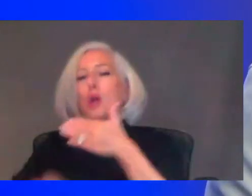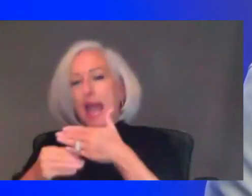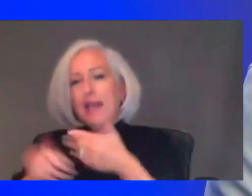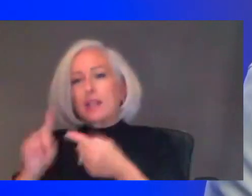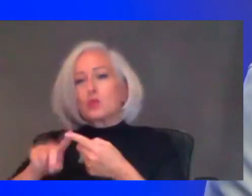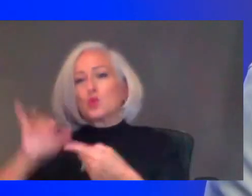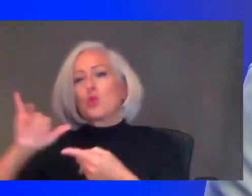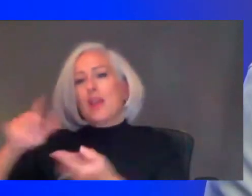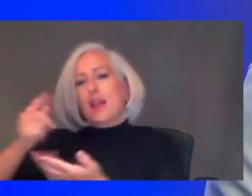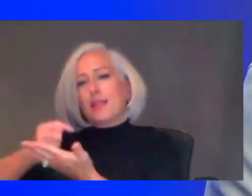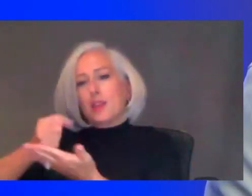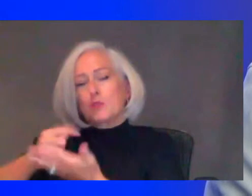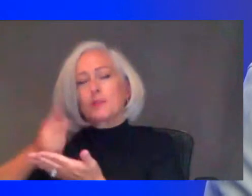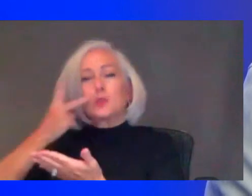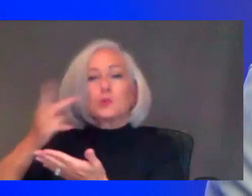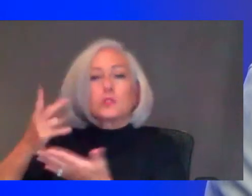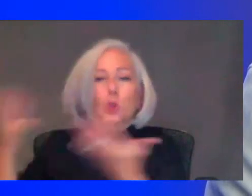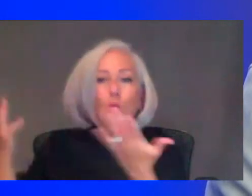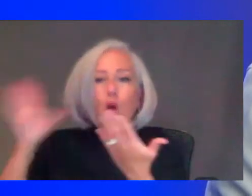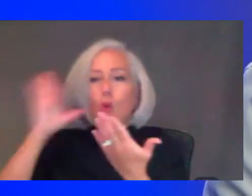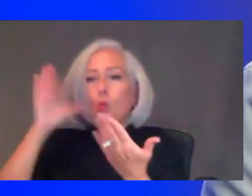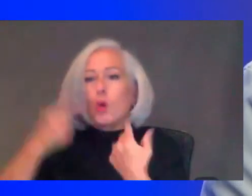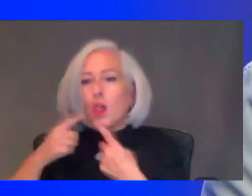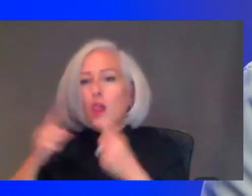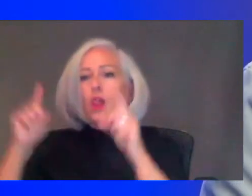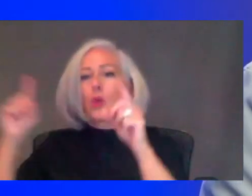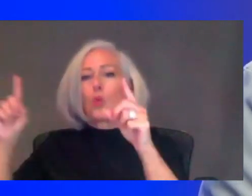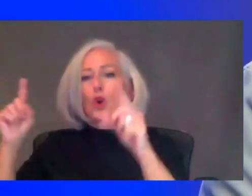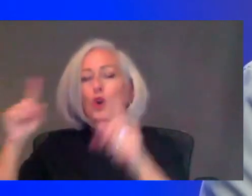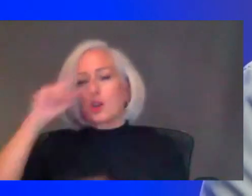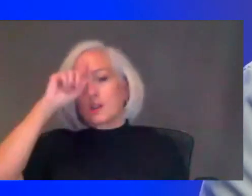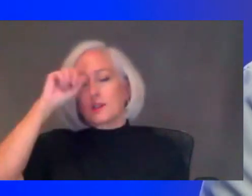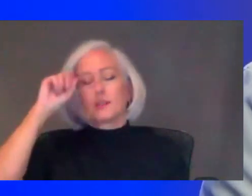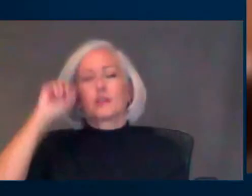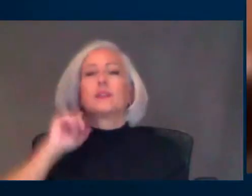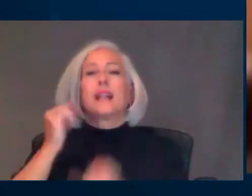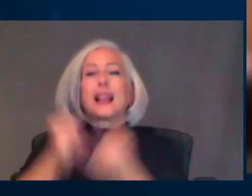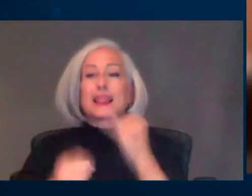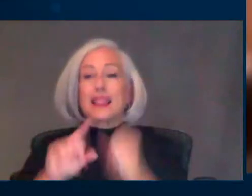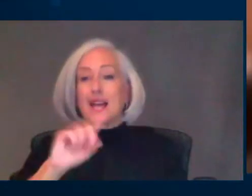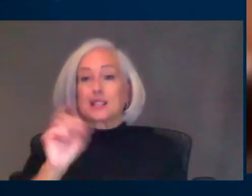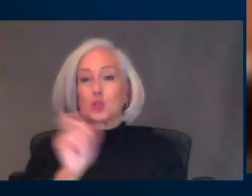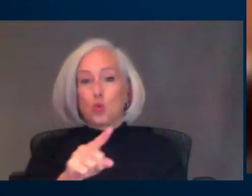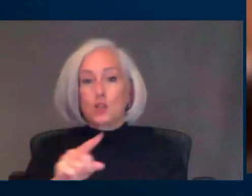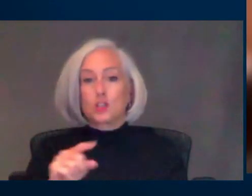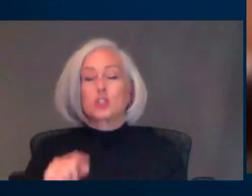The monoclonal antibodies, once you contract COVID, I